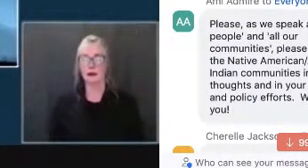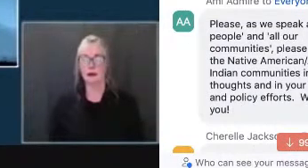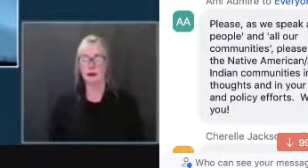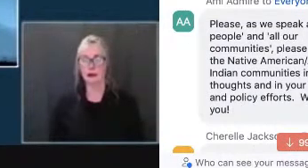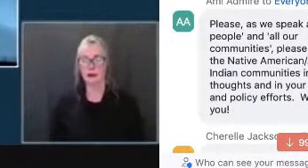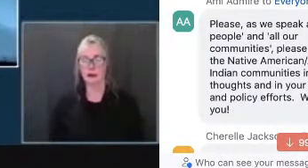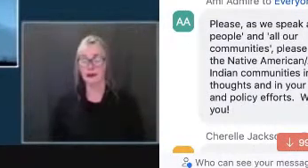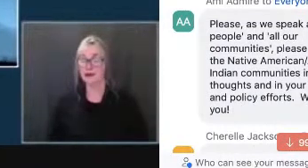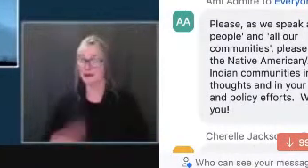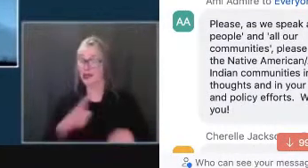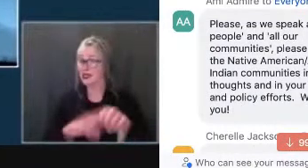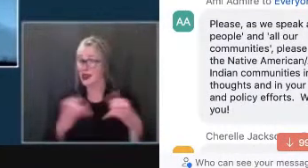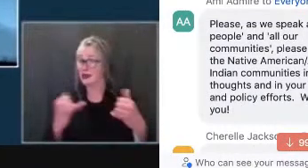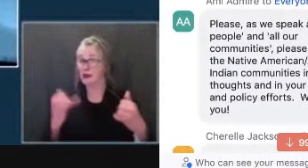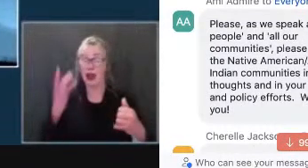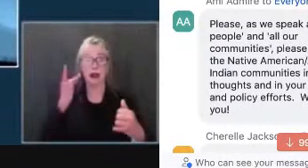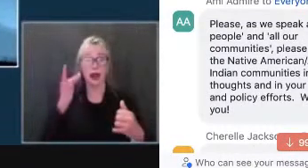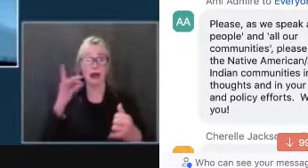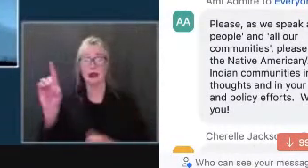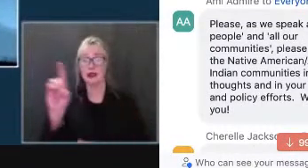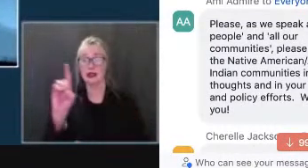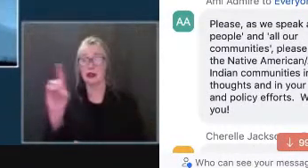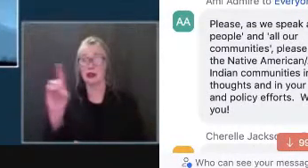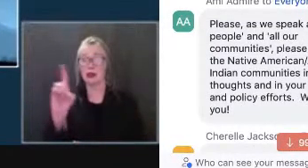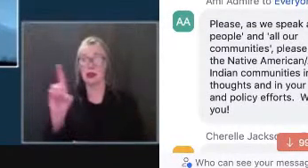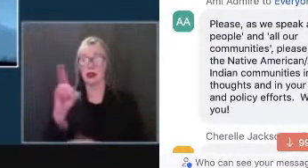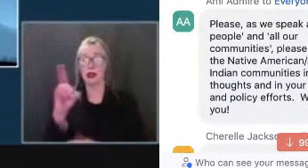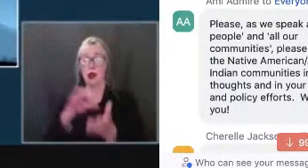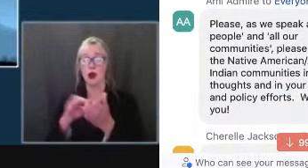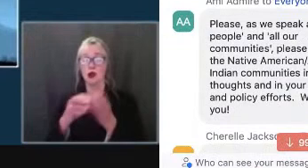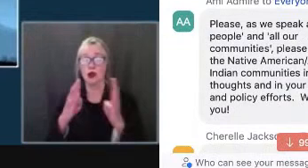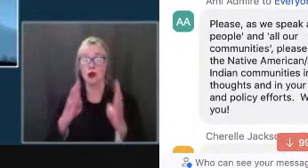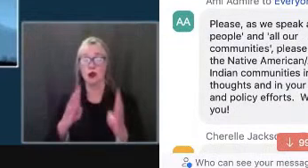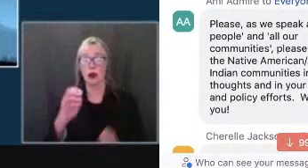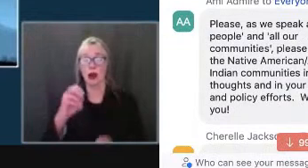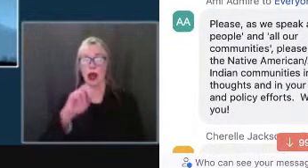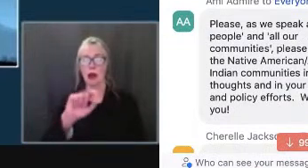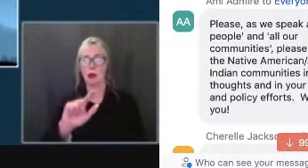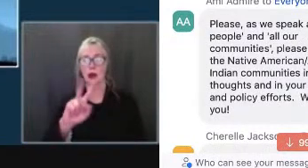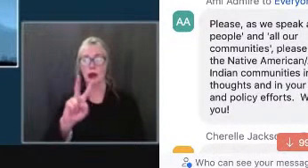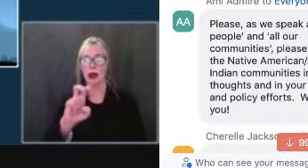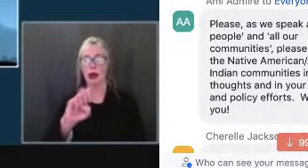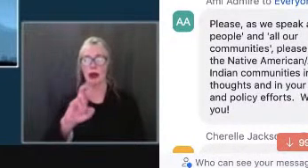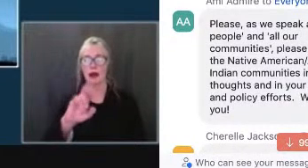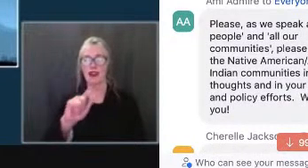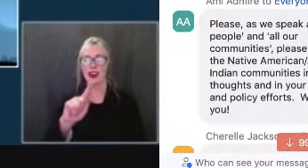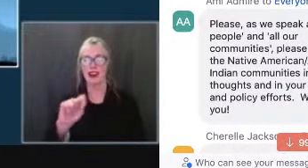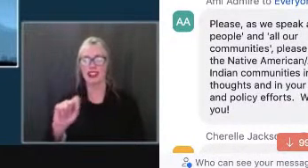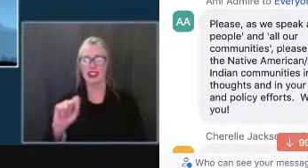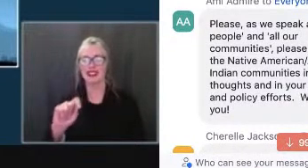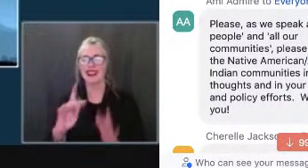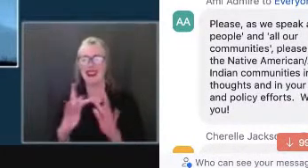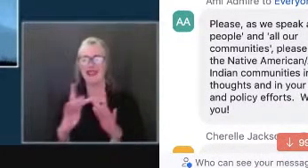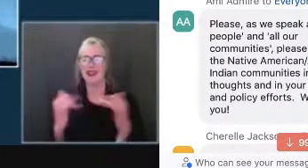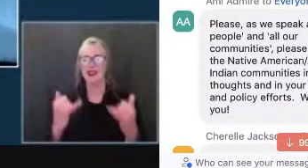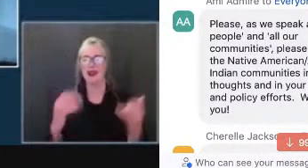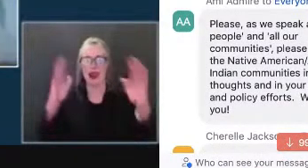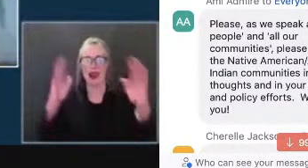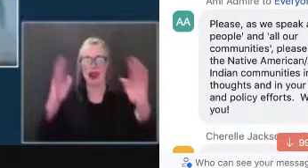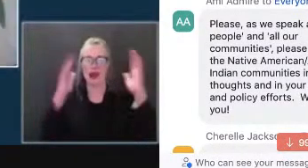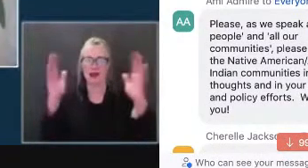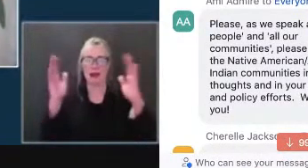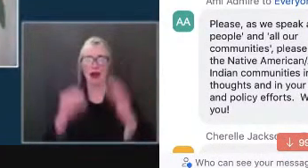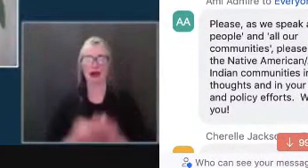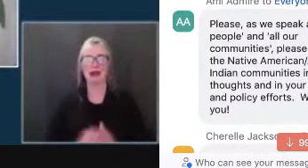It's time for California Democratic Party Controller April Barrett. Let's give her a virtual round of applause.